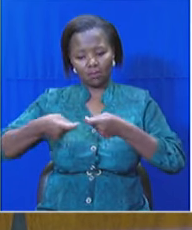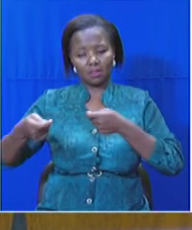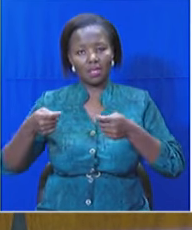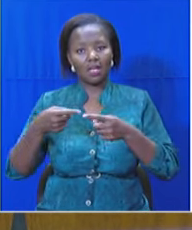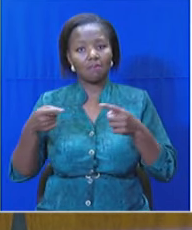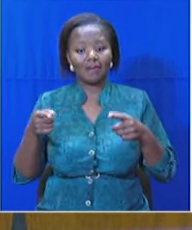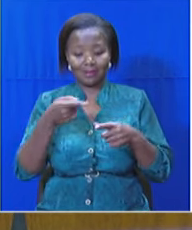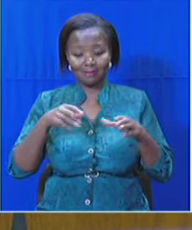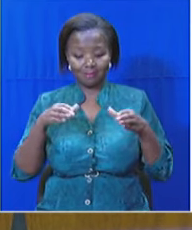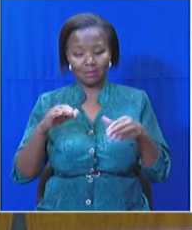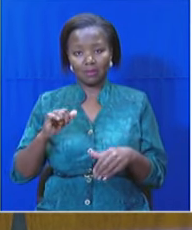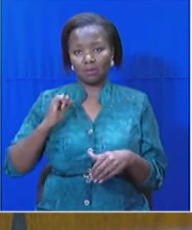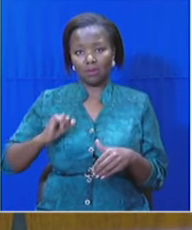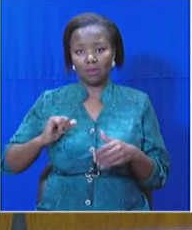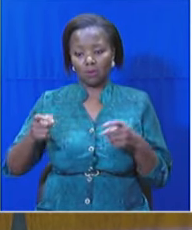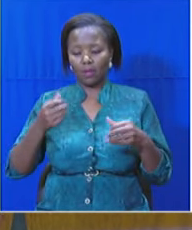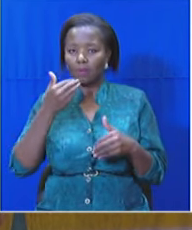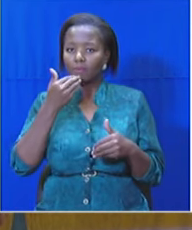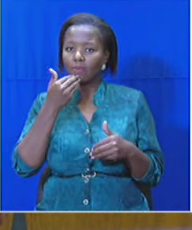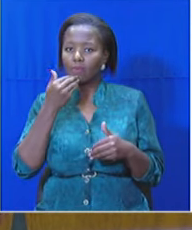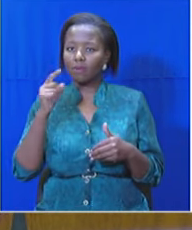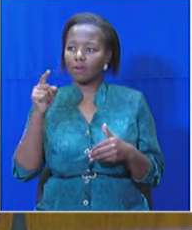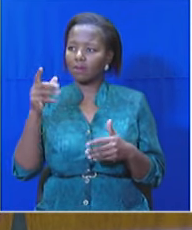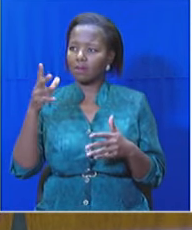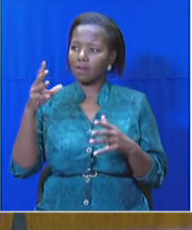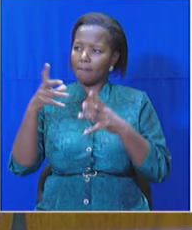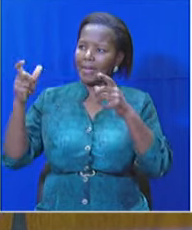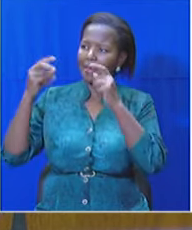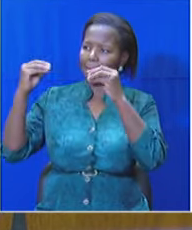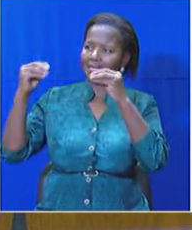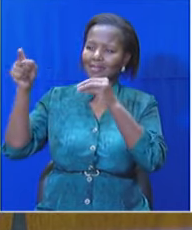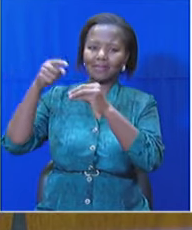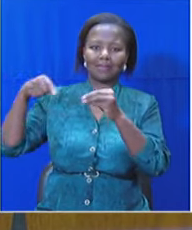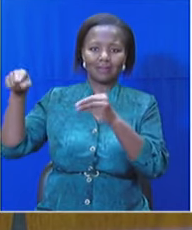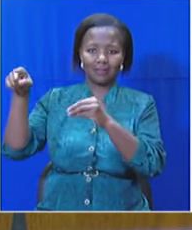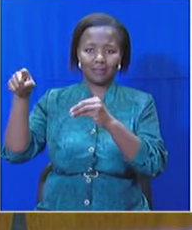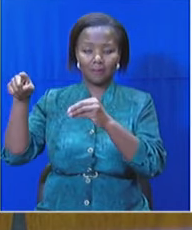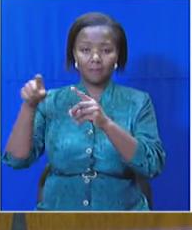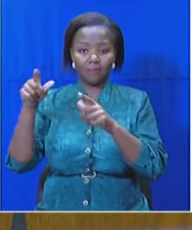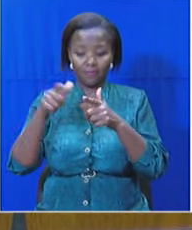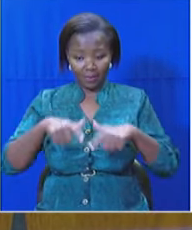City, its auctioning program. Land is critical productive asset.